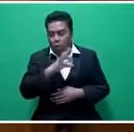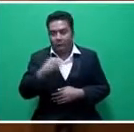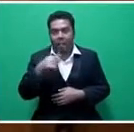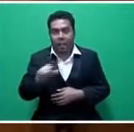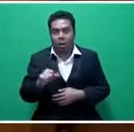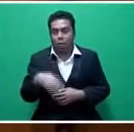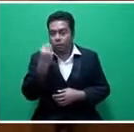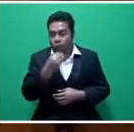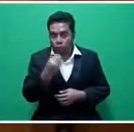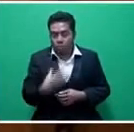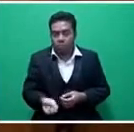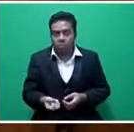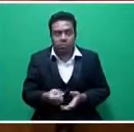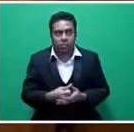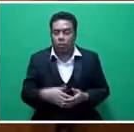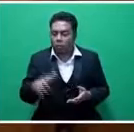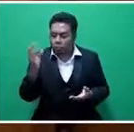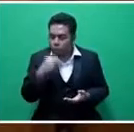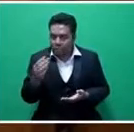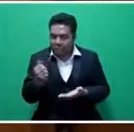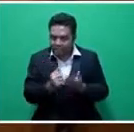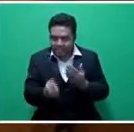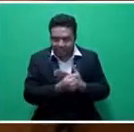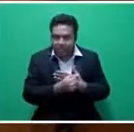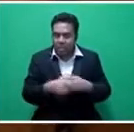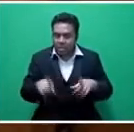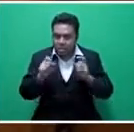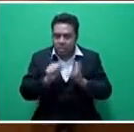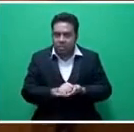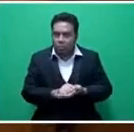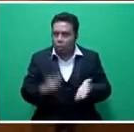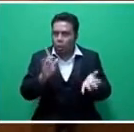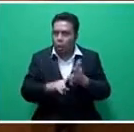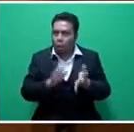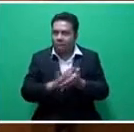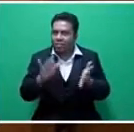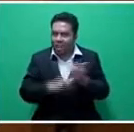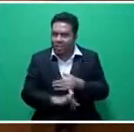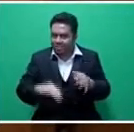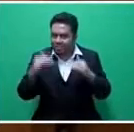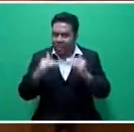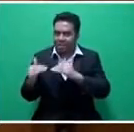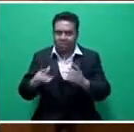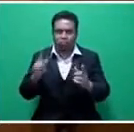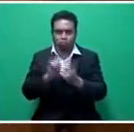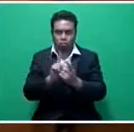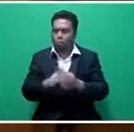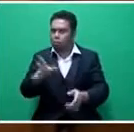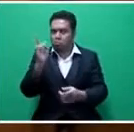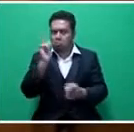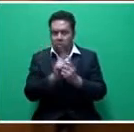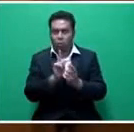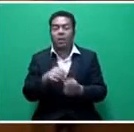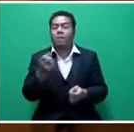by children. We need to understand food safety and storage. We need to ensure OHS standards are met. And we also need to look at what happens in the